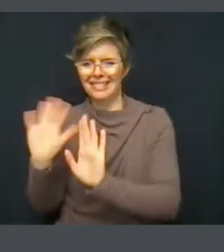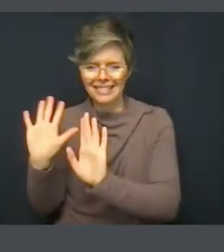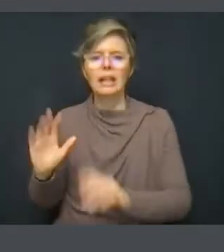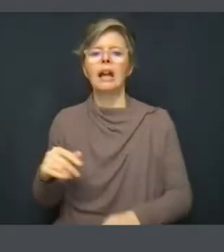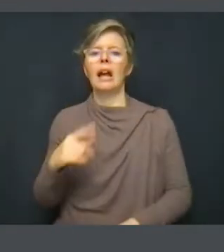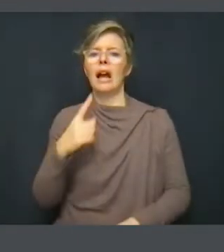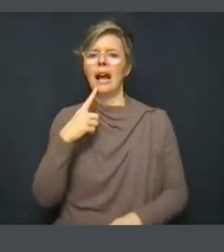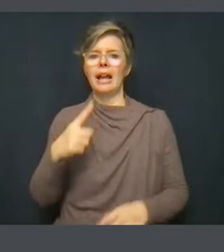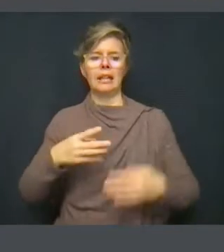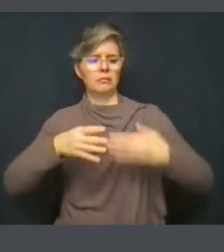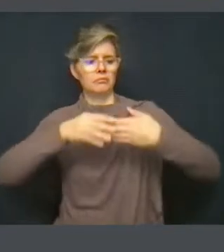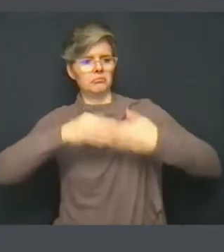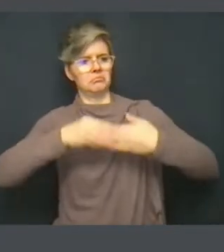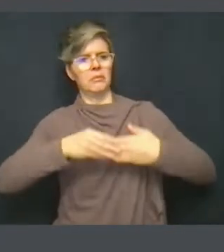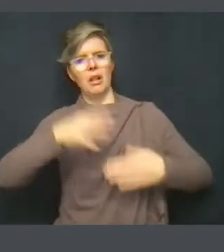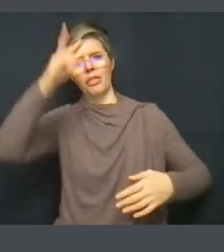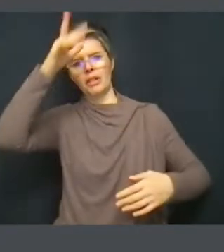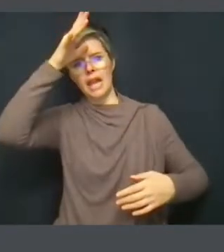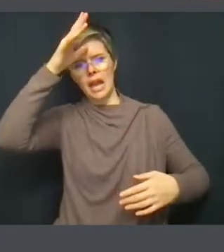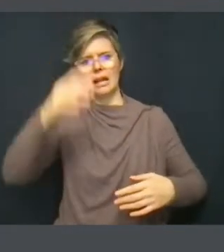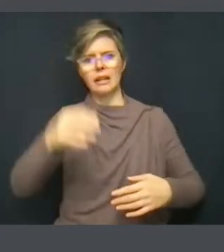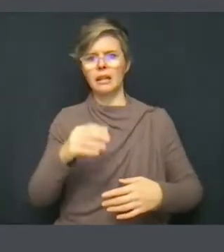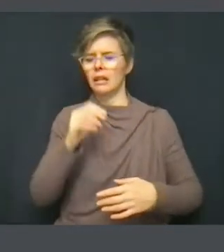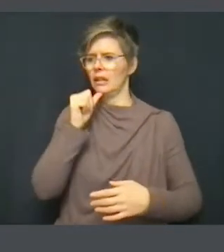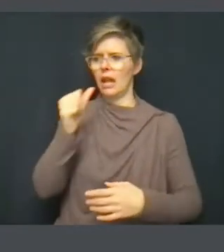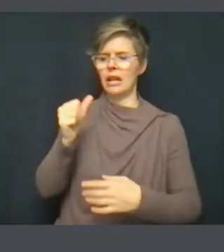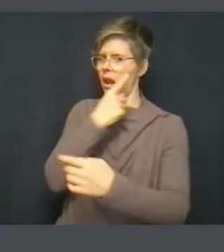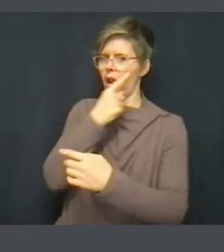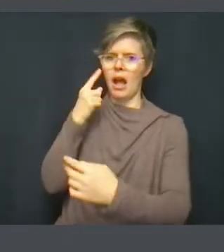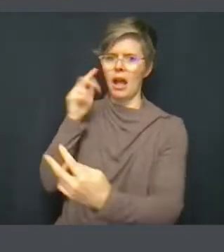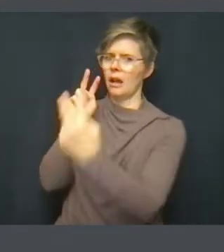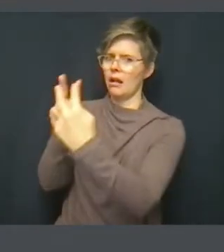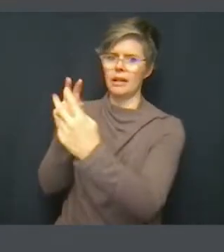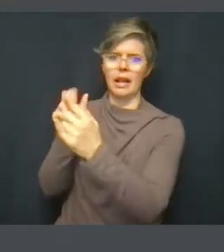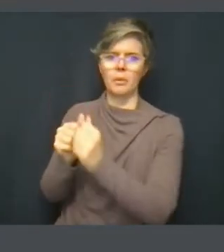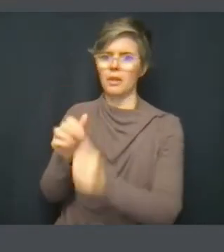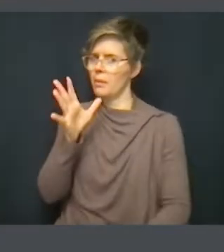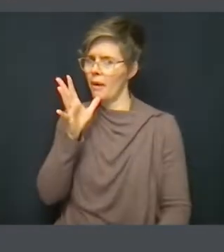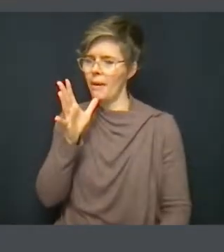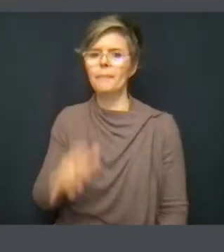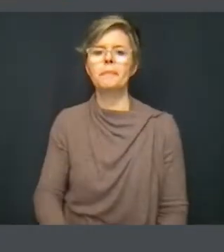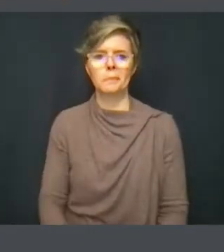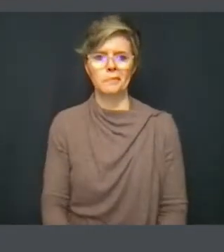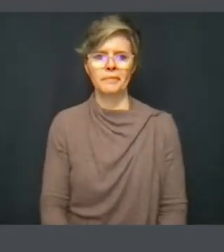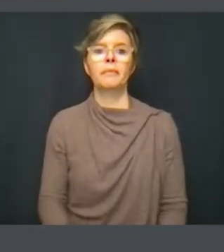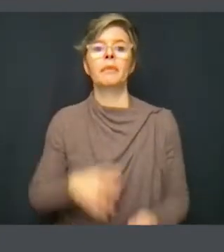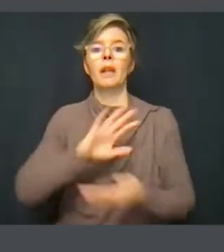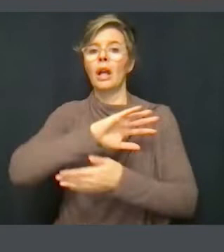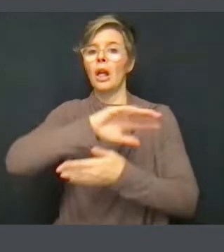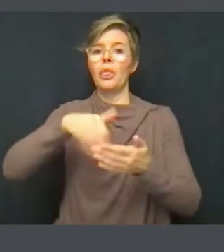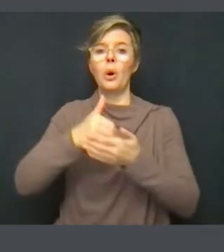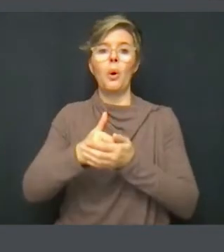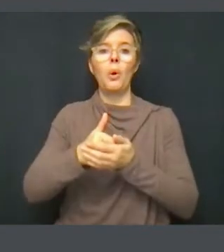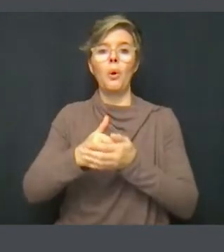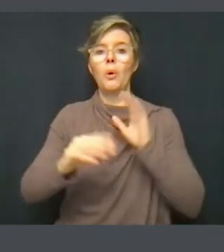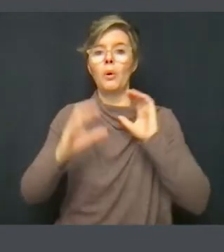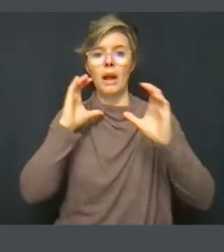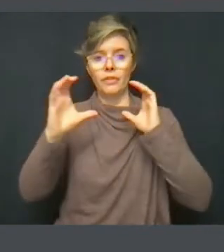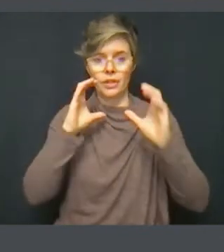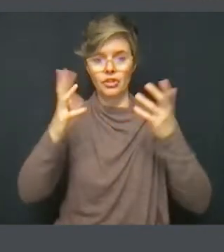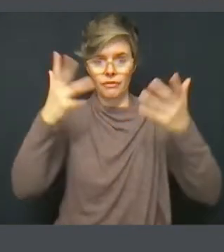necessarily make eye contact with her, shake her hand. And then when we were done with the whole evaluation, the dad asked me